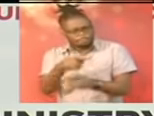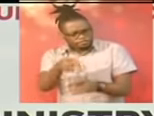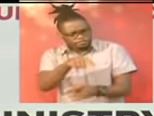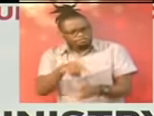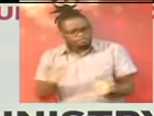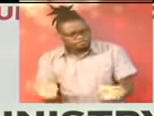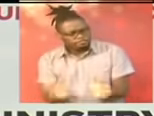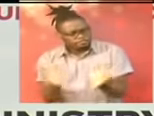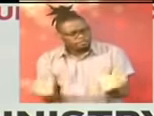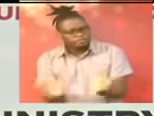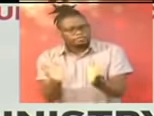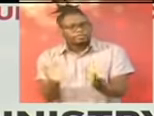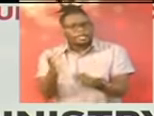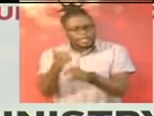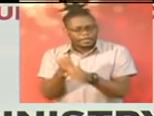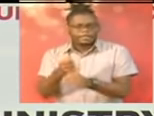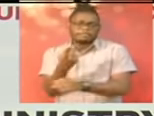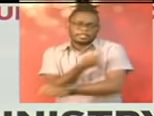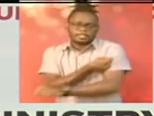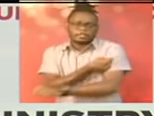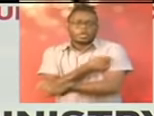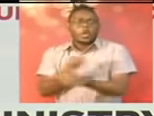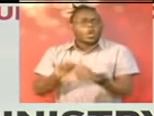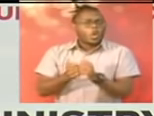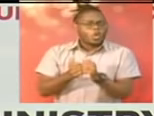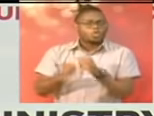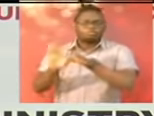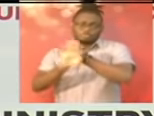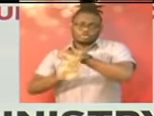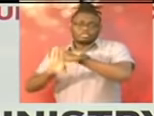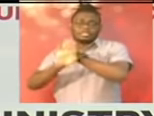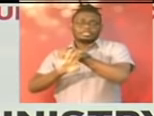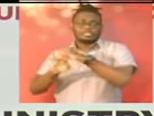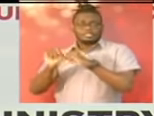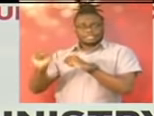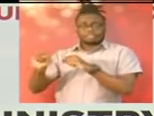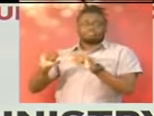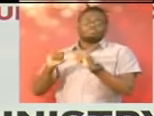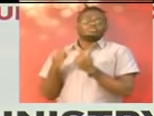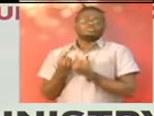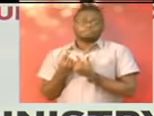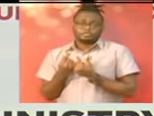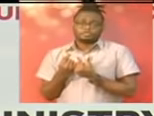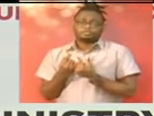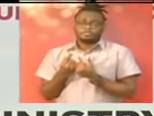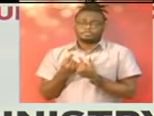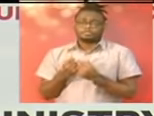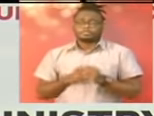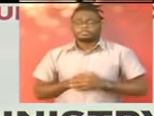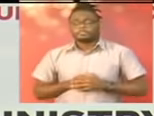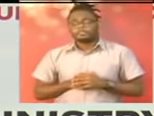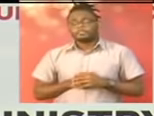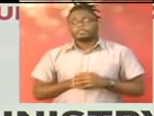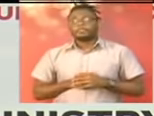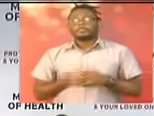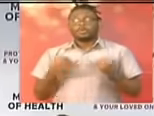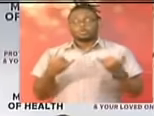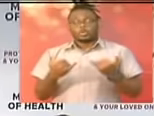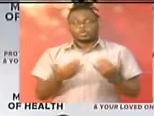for protecting the older population from those adverse outcomes. So with that, I'm going to turn you over to Mr.